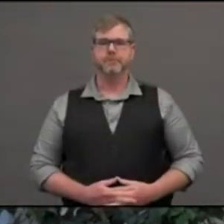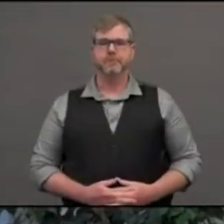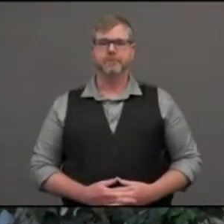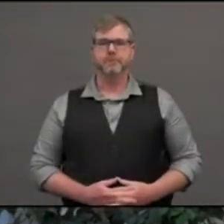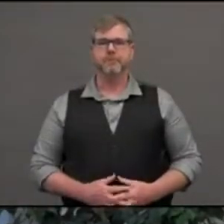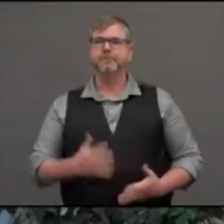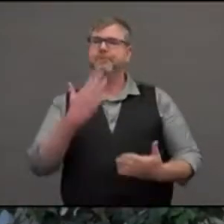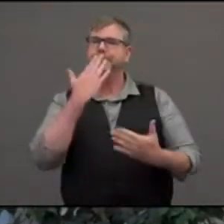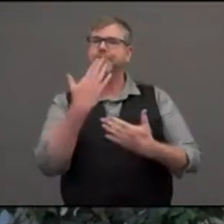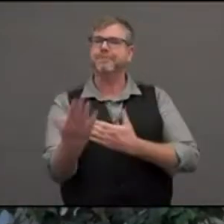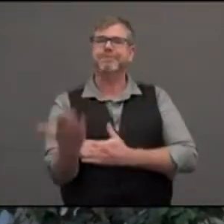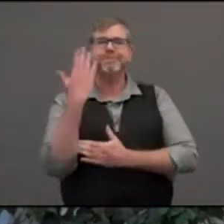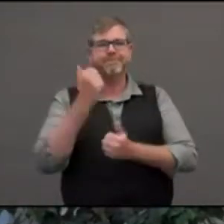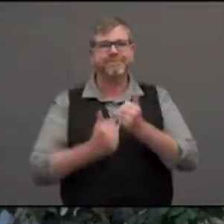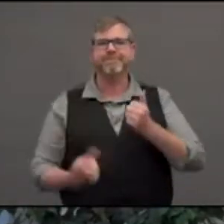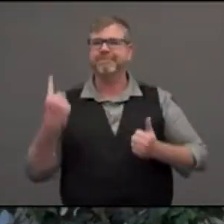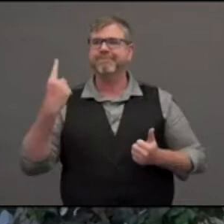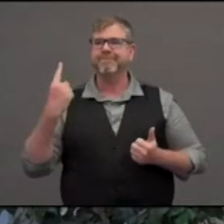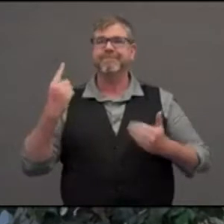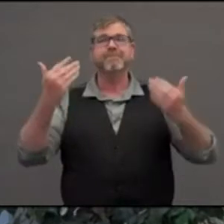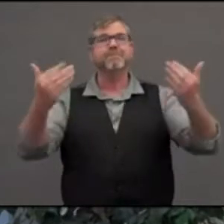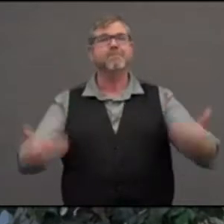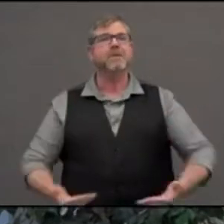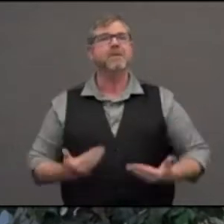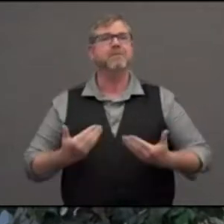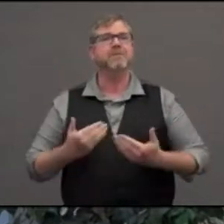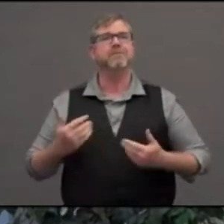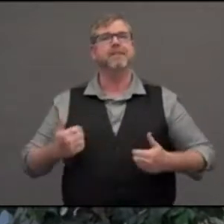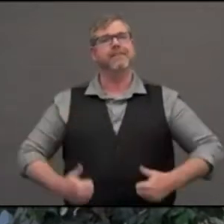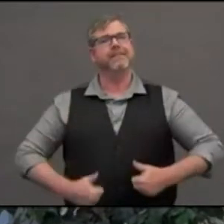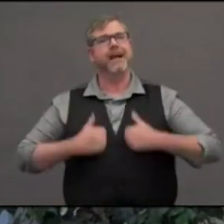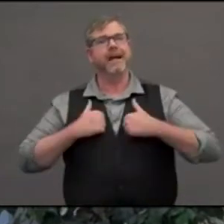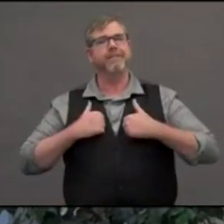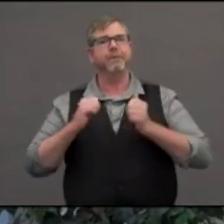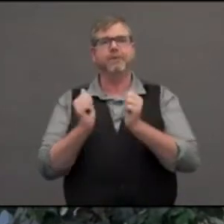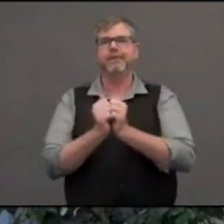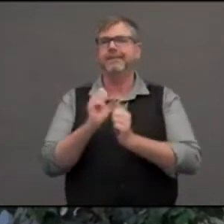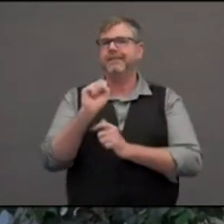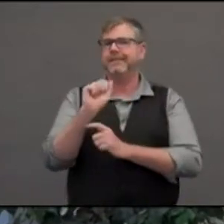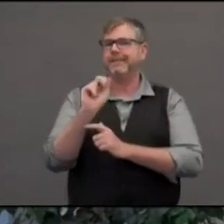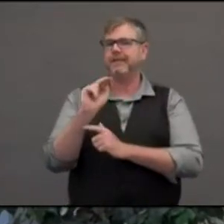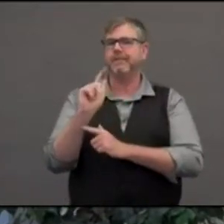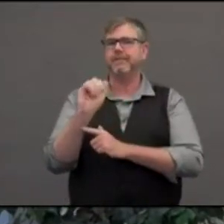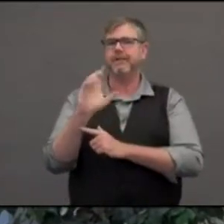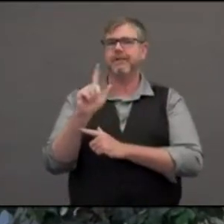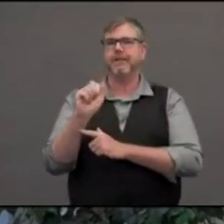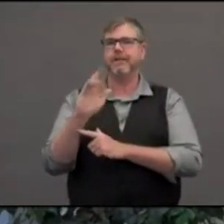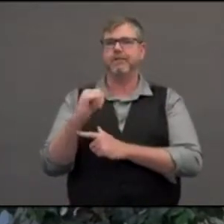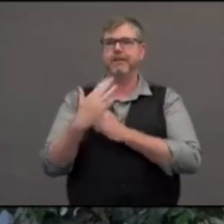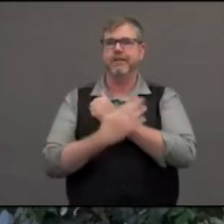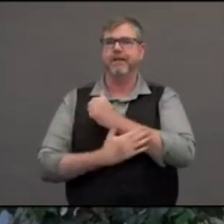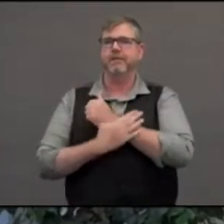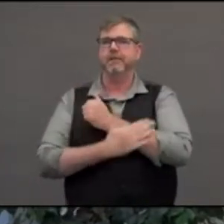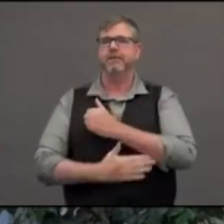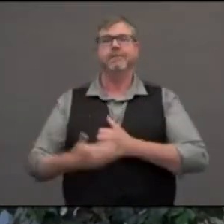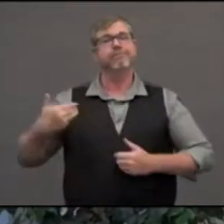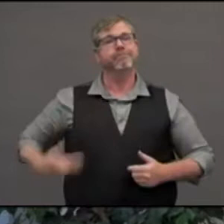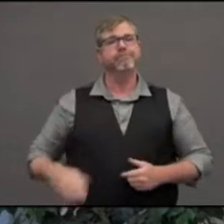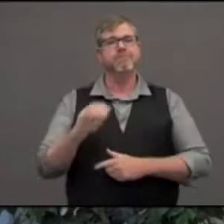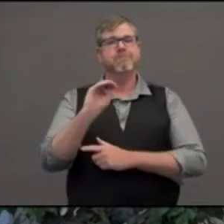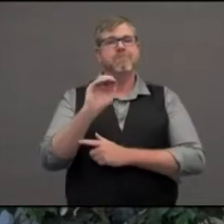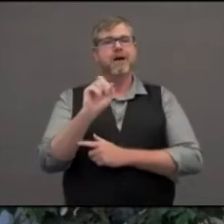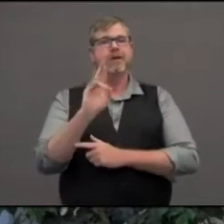Good morning, everyone, and welcome to Live with the County of Santa Clara. I'm Maribel Martinez, the Public Information Officer